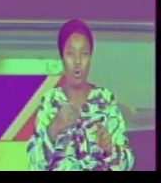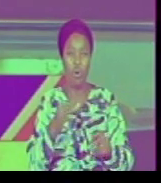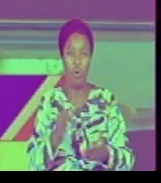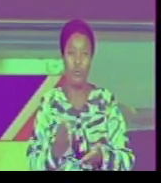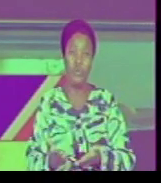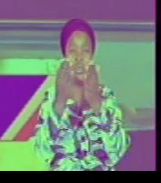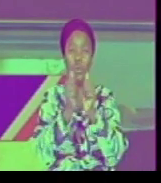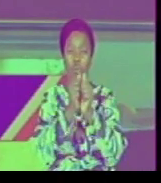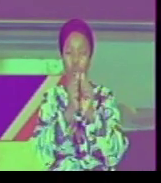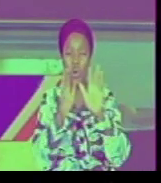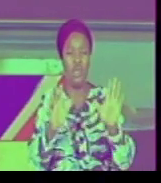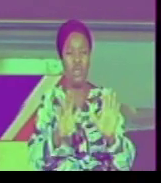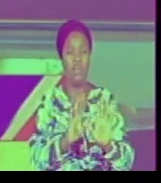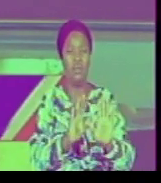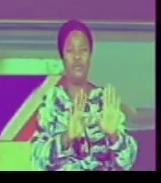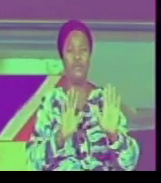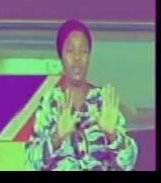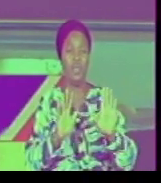looking at